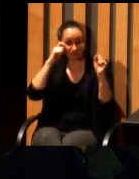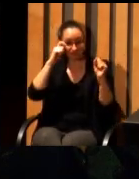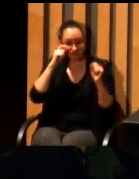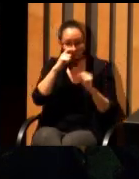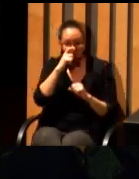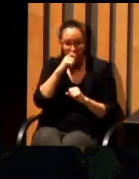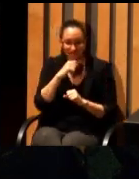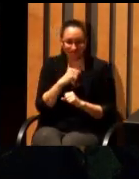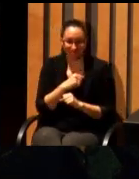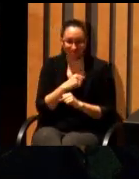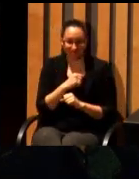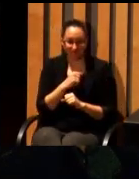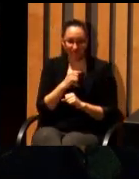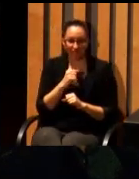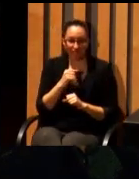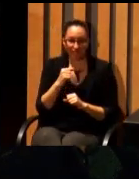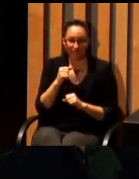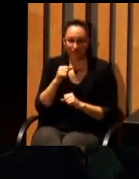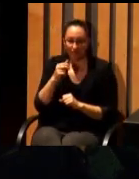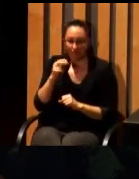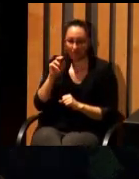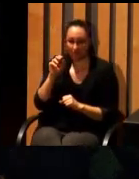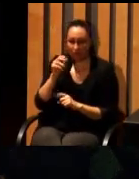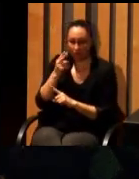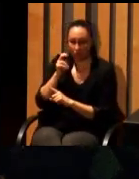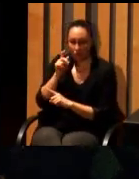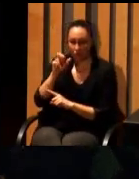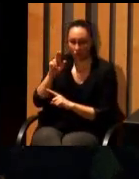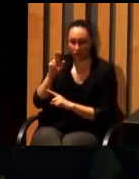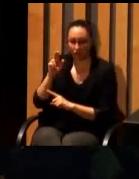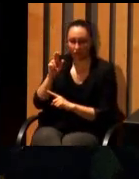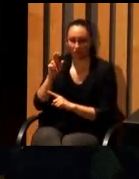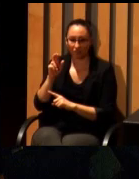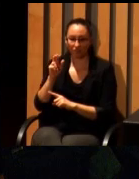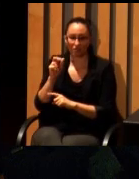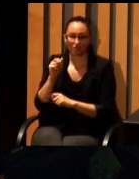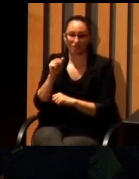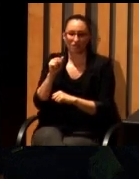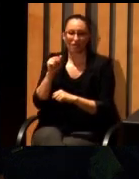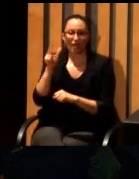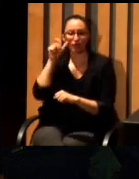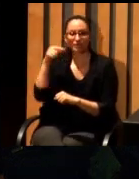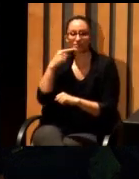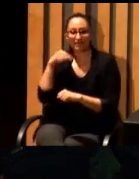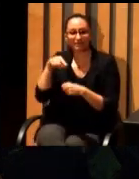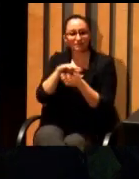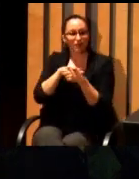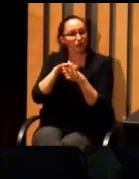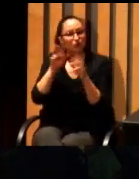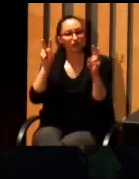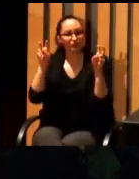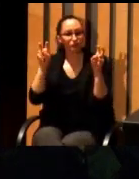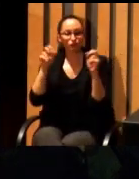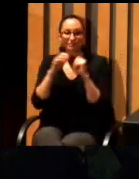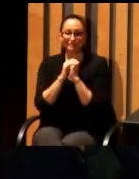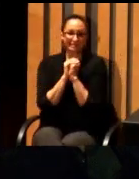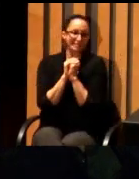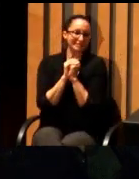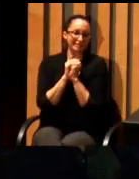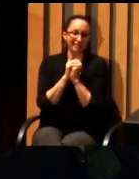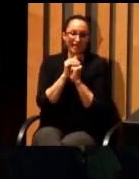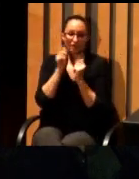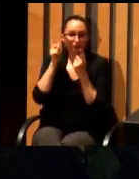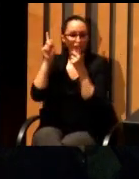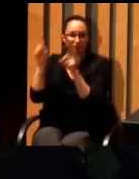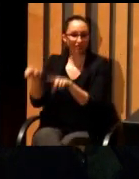I don't know if I heard Mr. Holder right, but I heard him say a couple times this is a local issue. I don't know if I necessarily agree